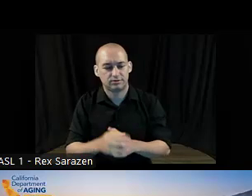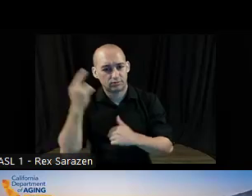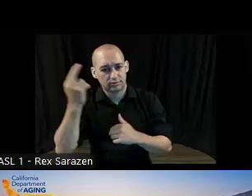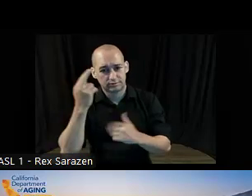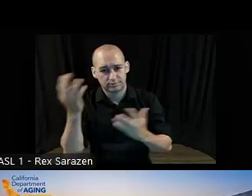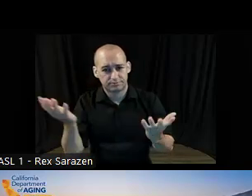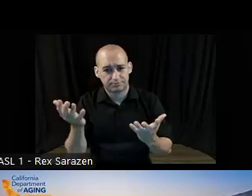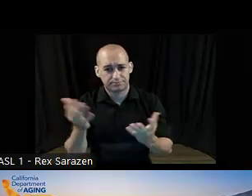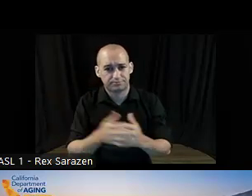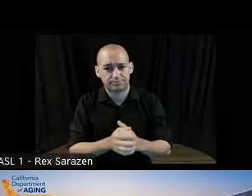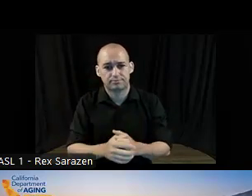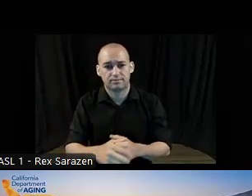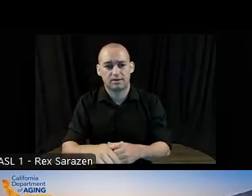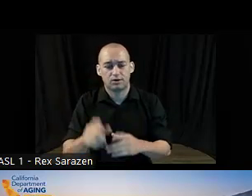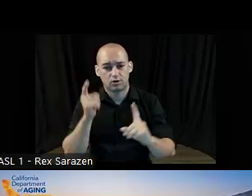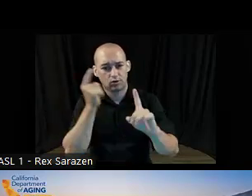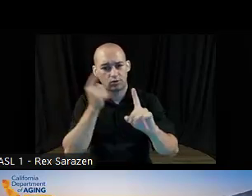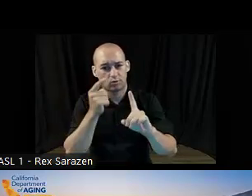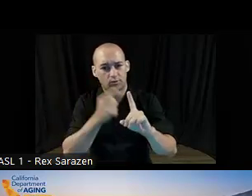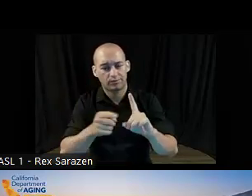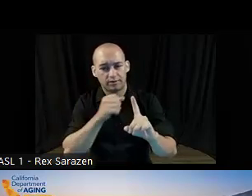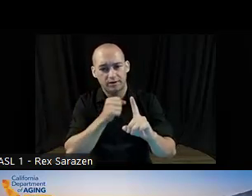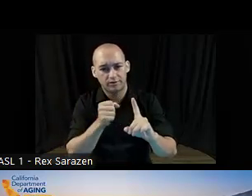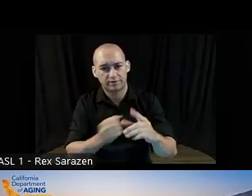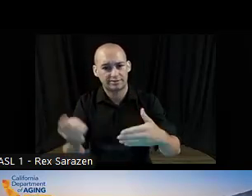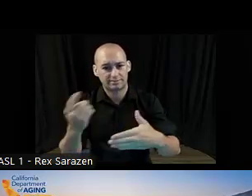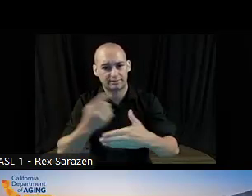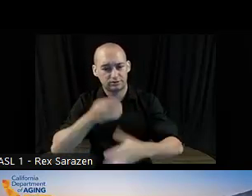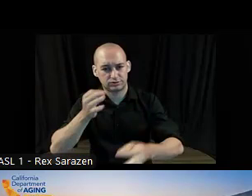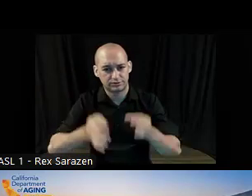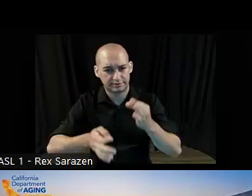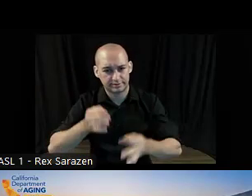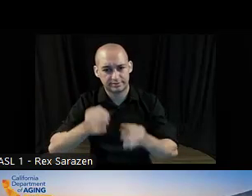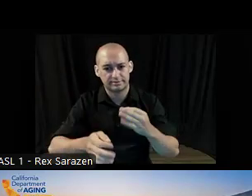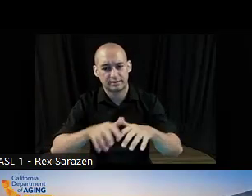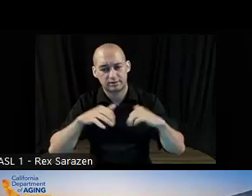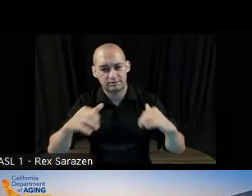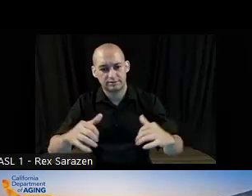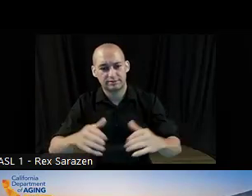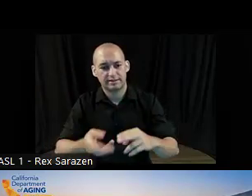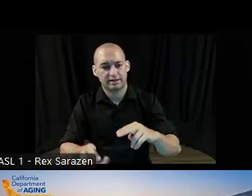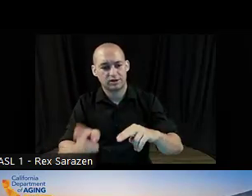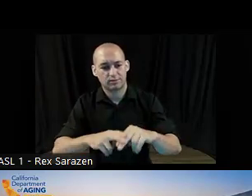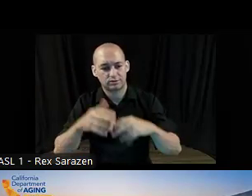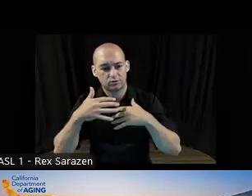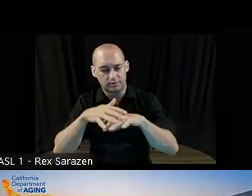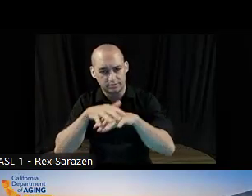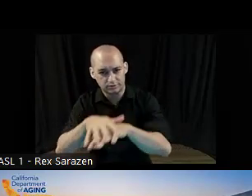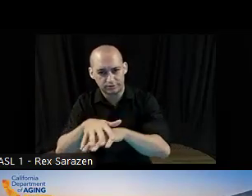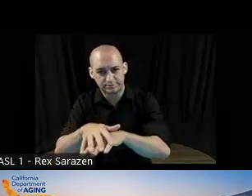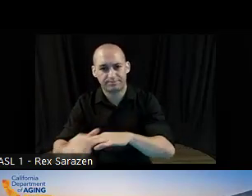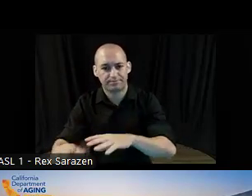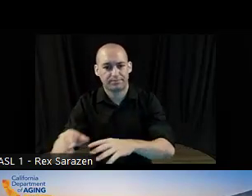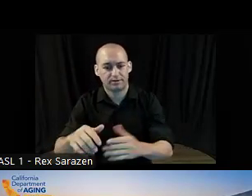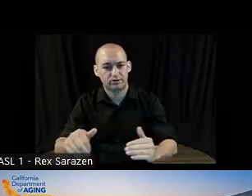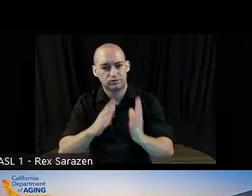goal of the Elder and Disability Justice Coordinating Council is to increase coordination and develop recommendations to prevent and address the